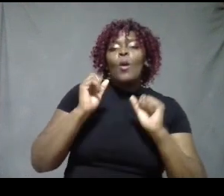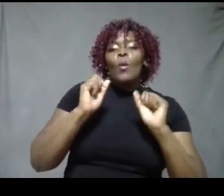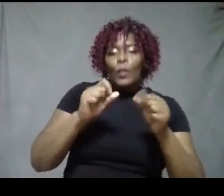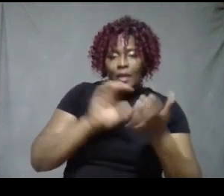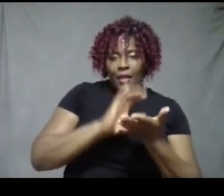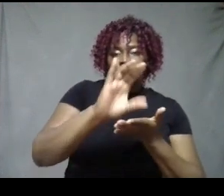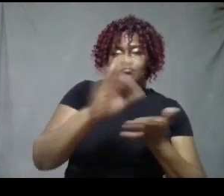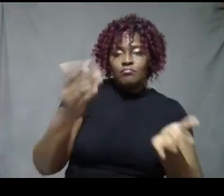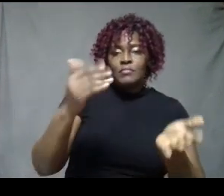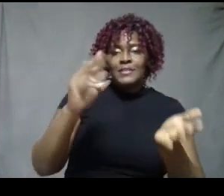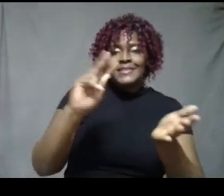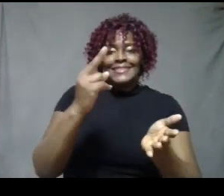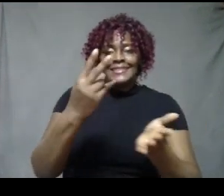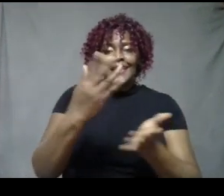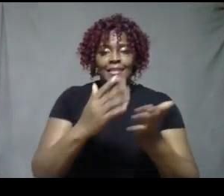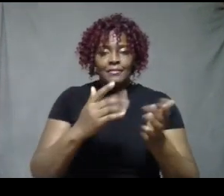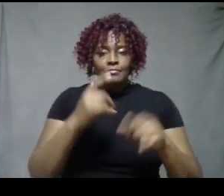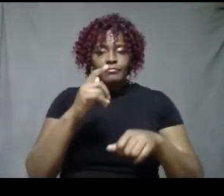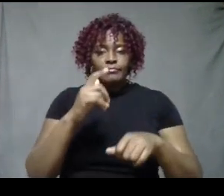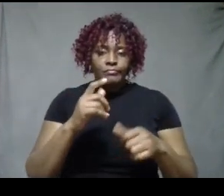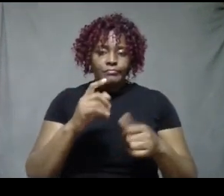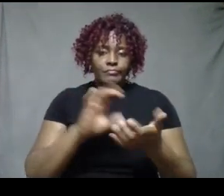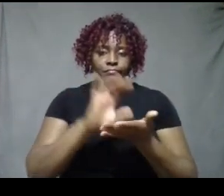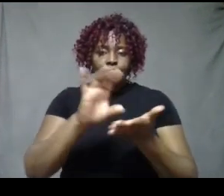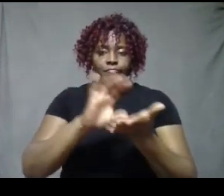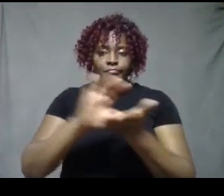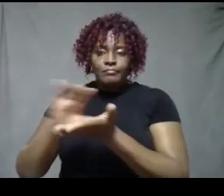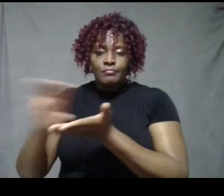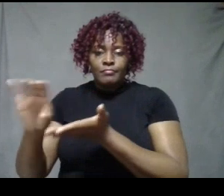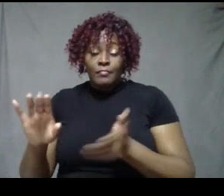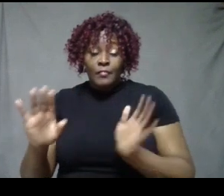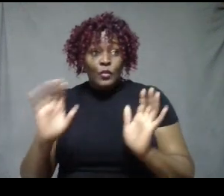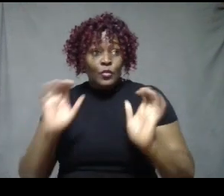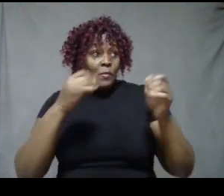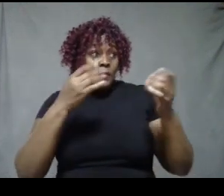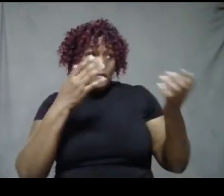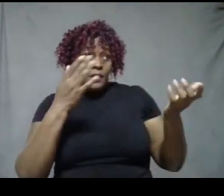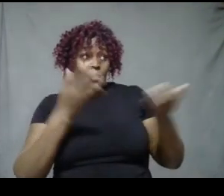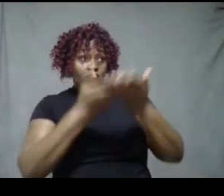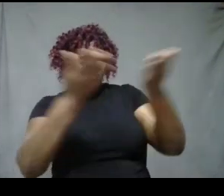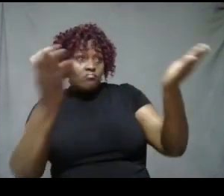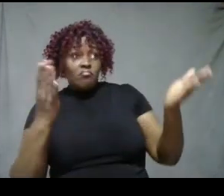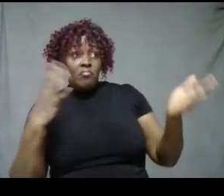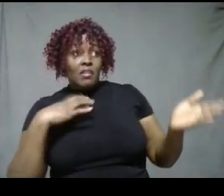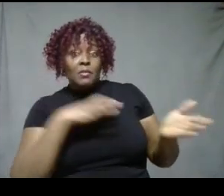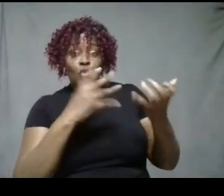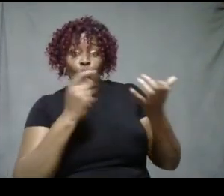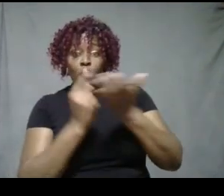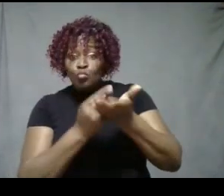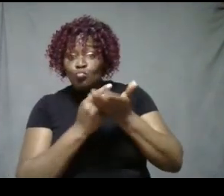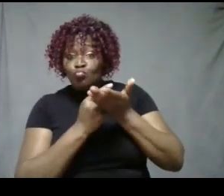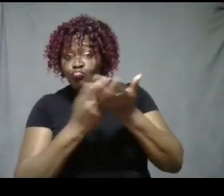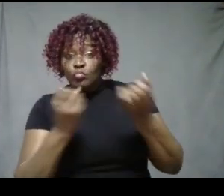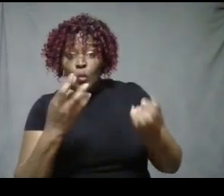second round. So if you want me to open up to the commission for discussion or how you'd like to proceed.